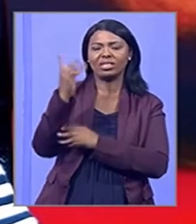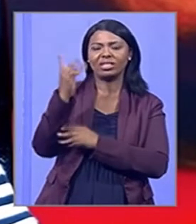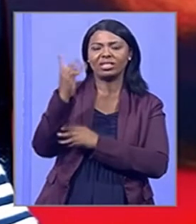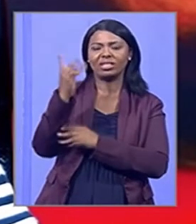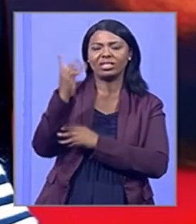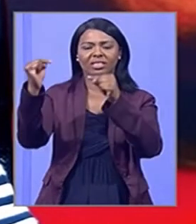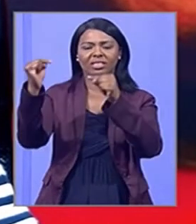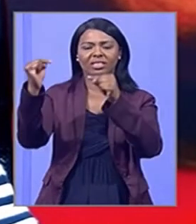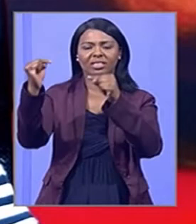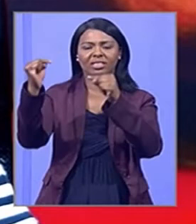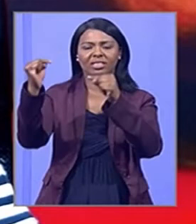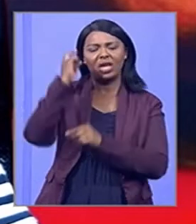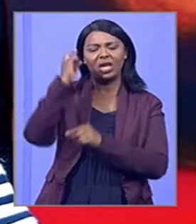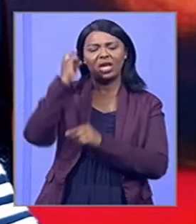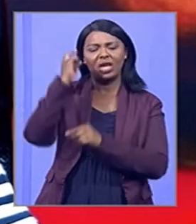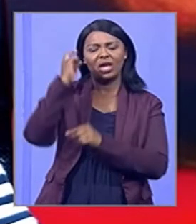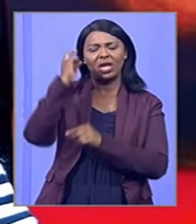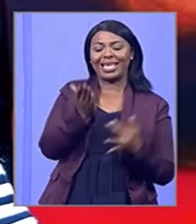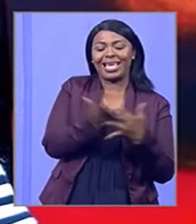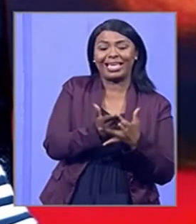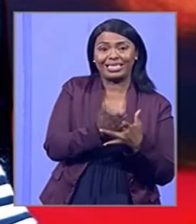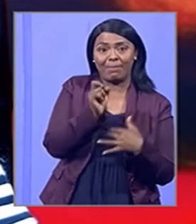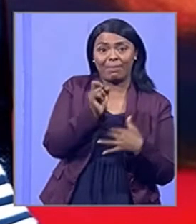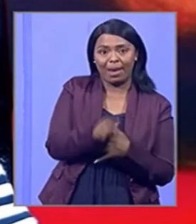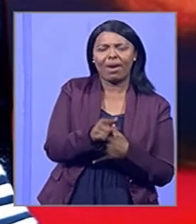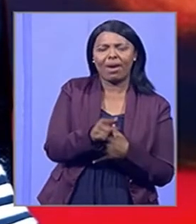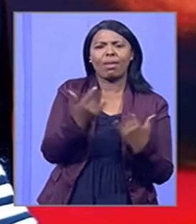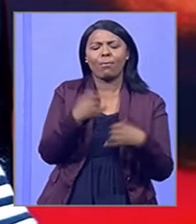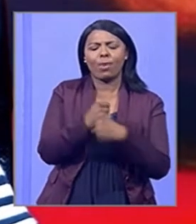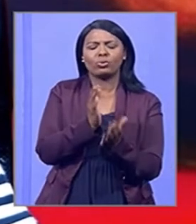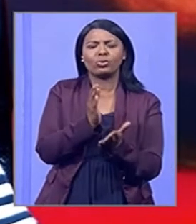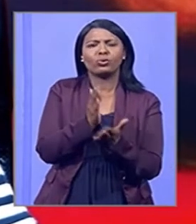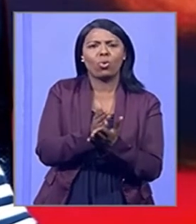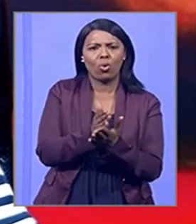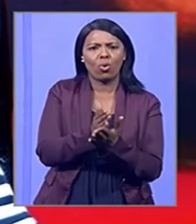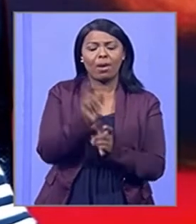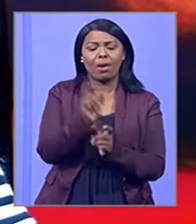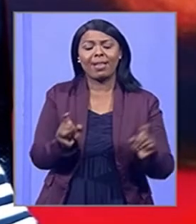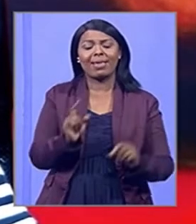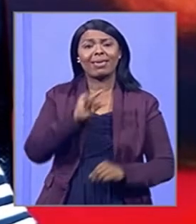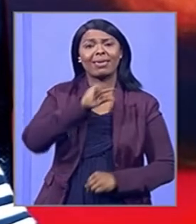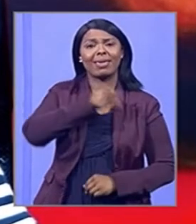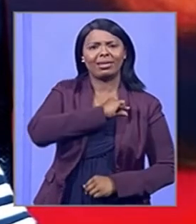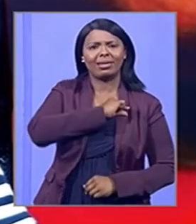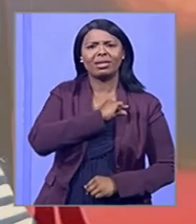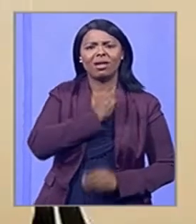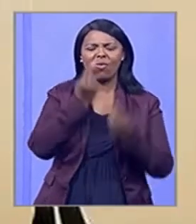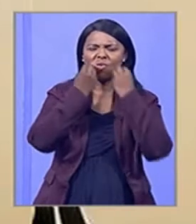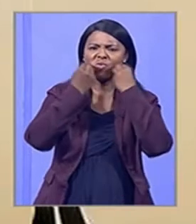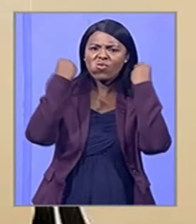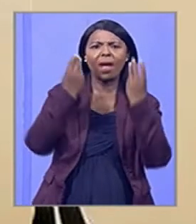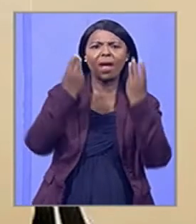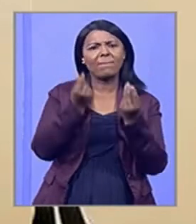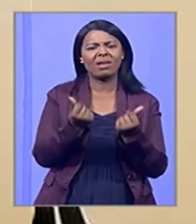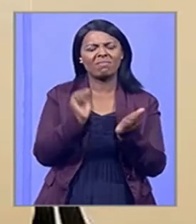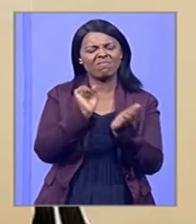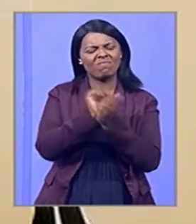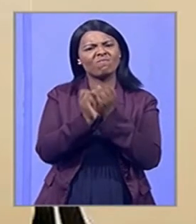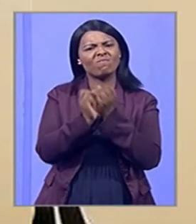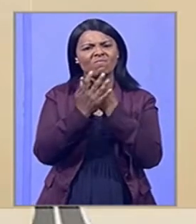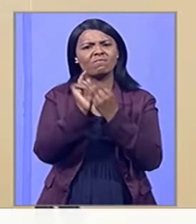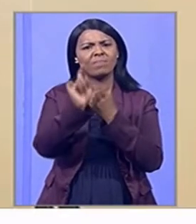go dirisiwe dikgetsi tse go dira bonnete ba gore batho botlhe ba ileng gore ba molato ba jile madi a setšhaba ba ya tronkong. We hope that the